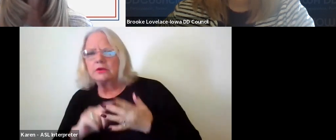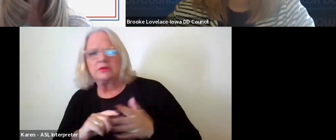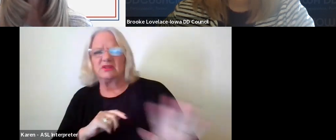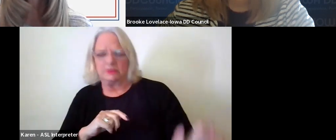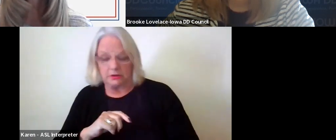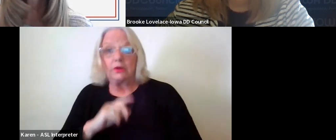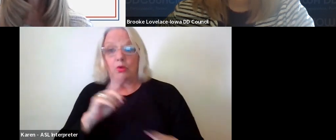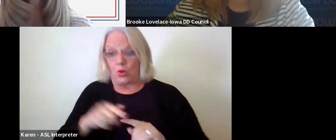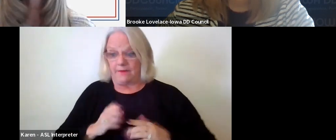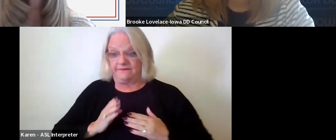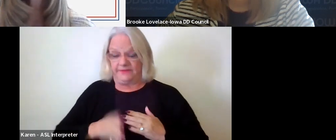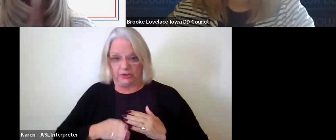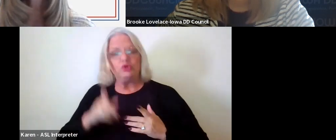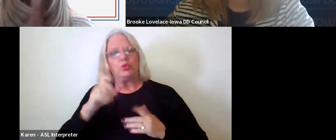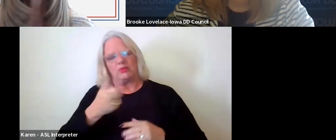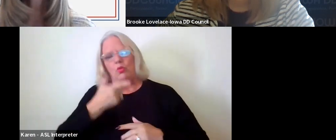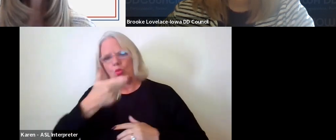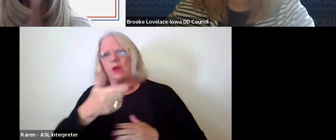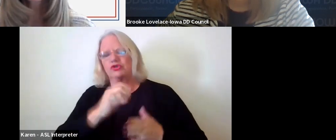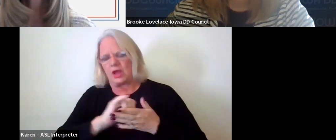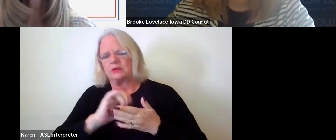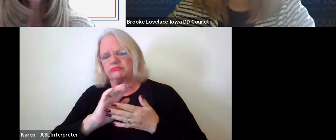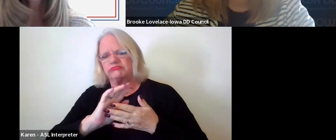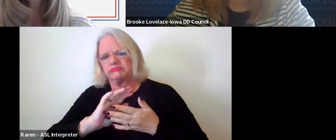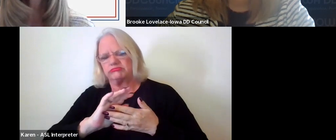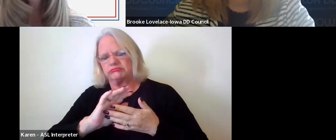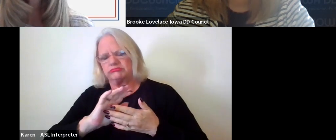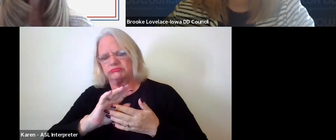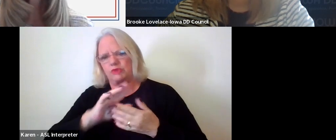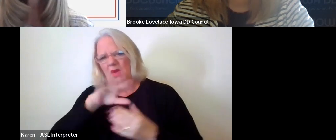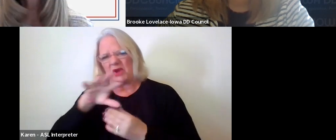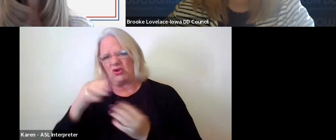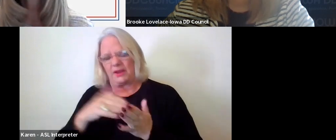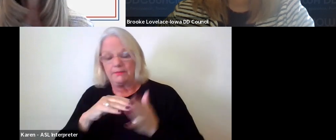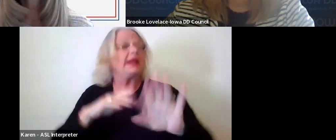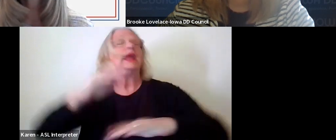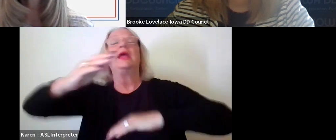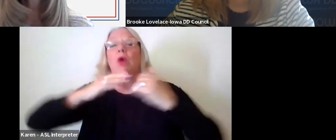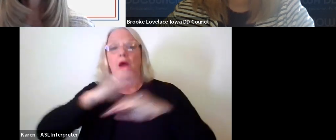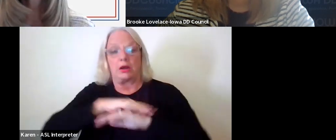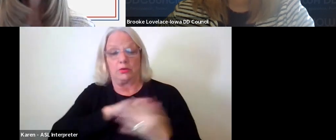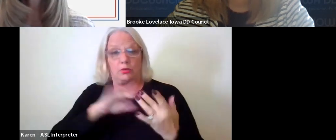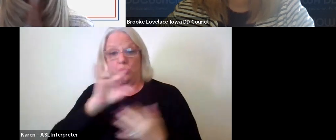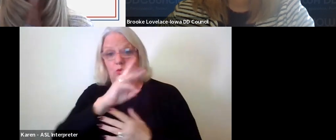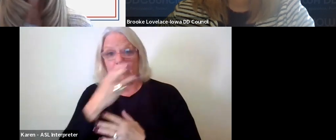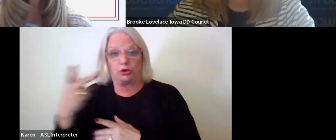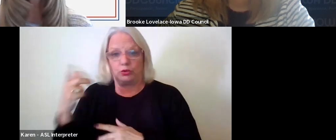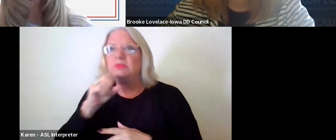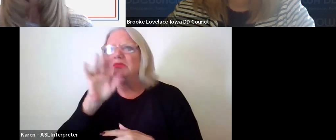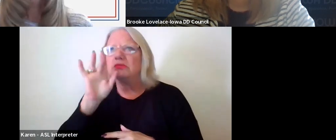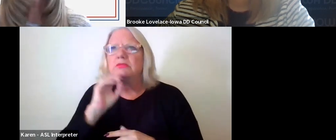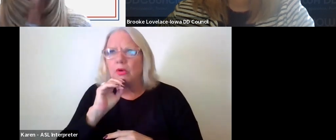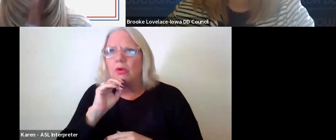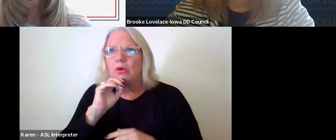viewing afterwards, but we do have a spot on our website, which is IAble.gov, where you can take an eligibility quiz and it will let you